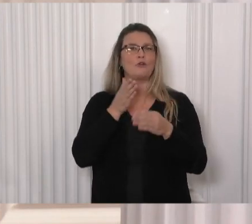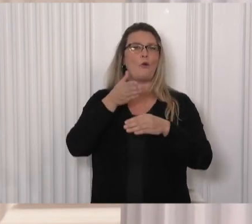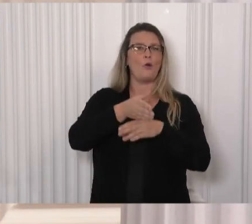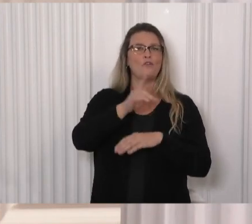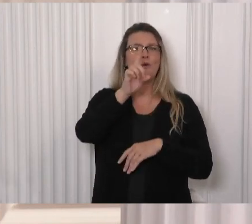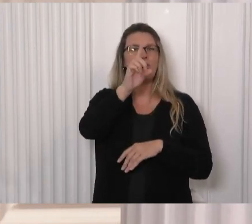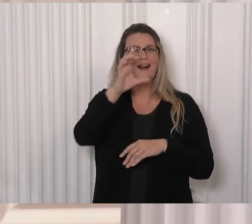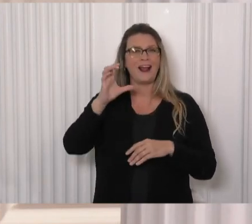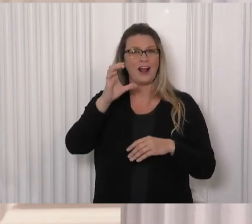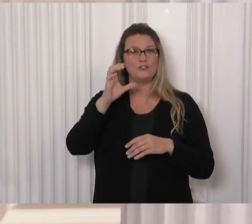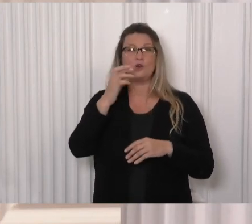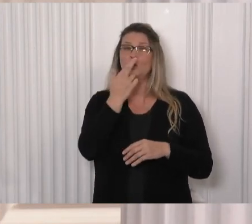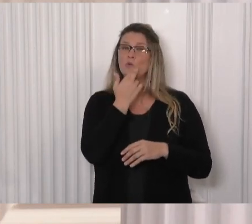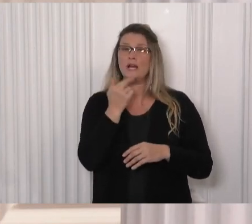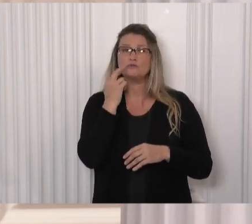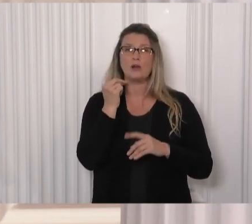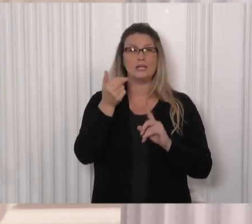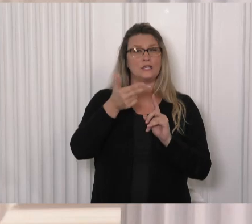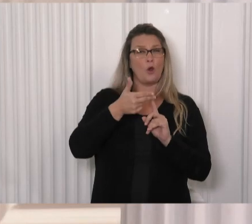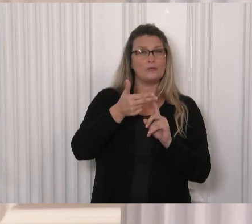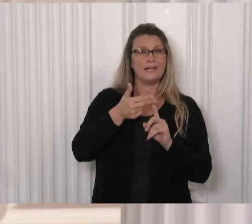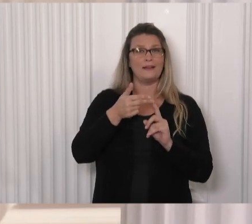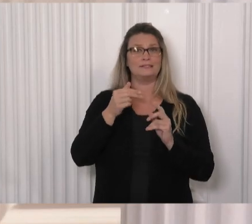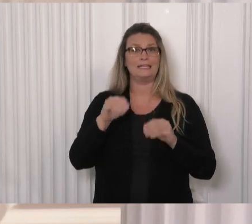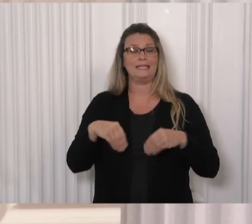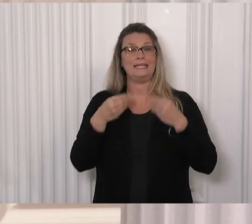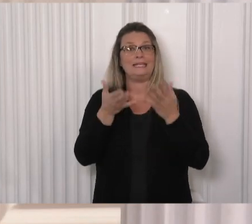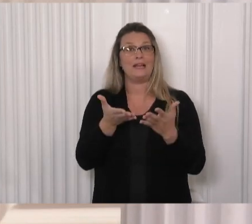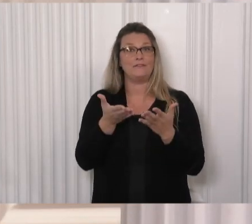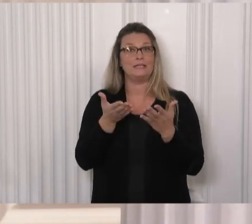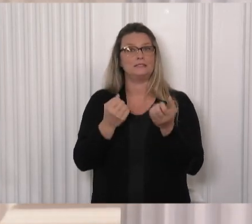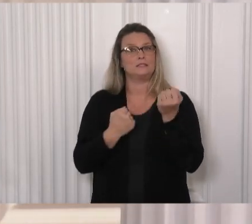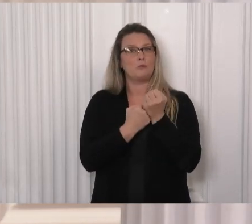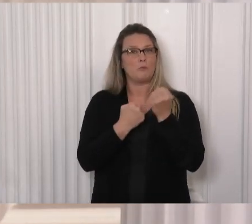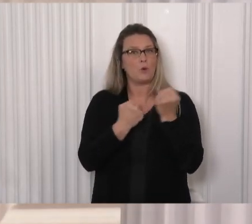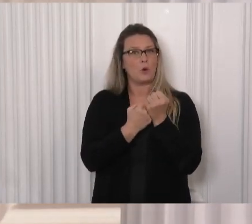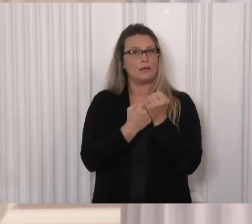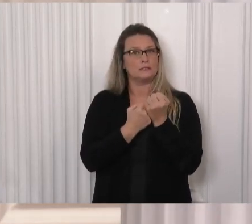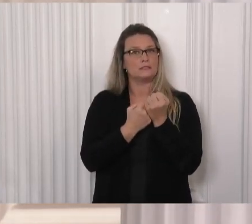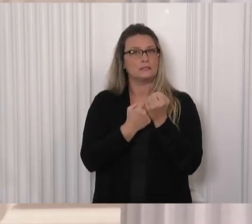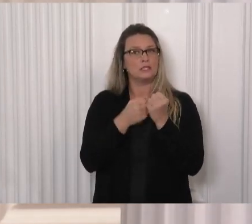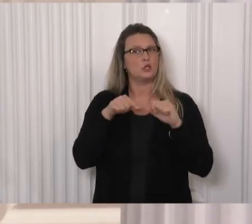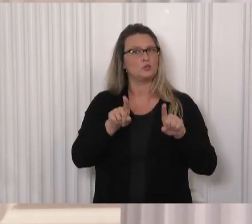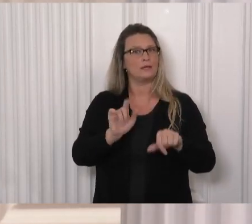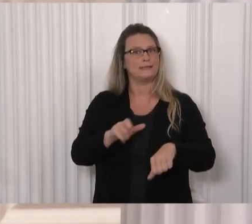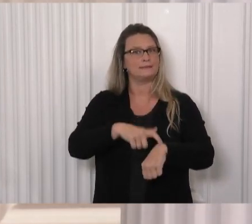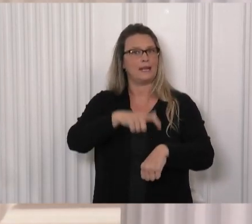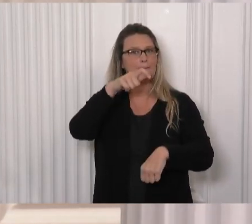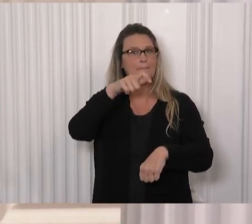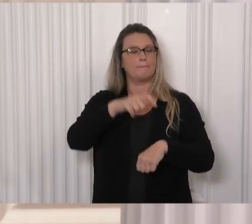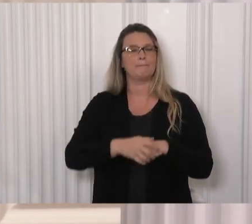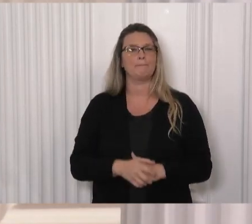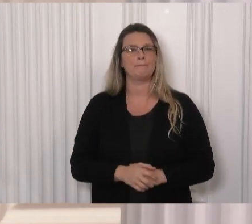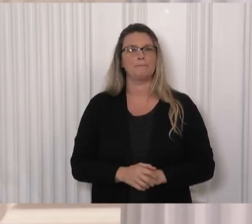and hotels that are offering up their assistance in this feeding program just as well.